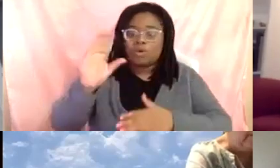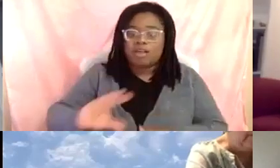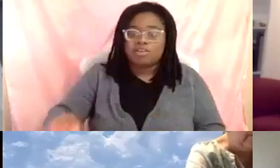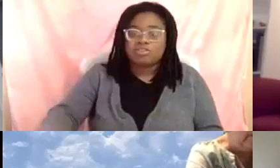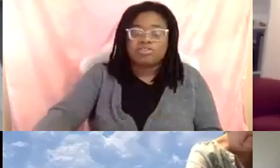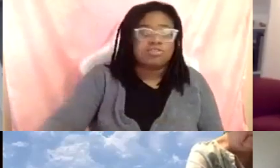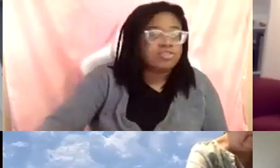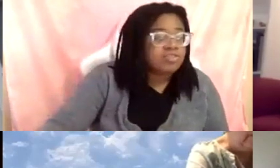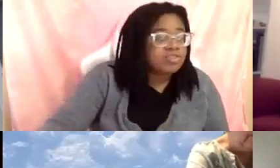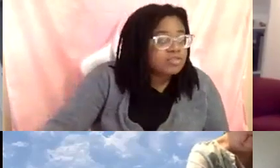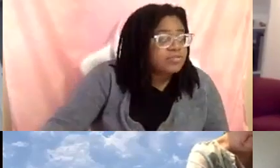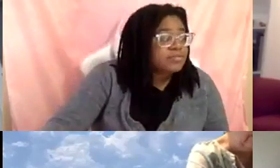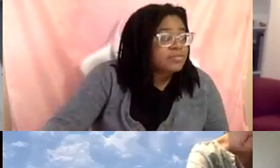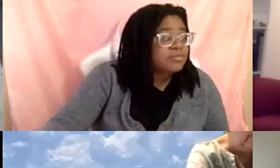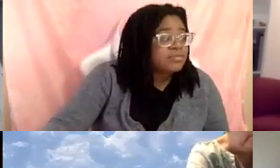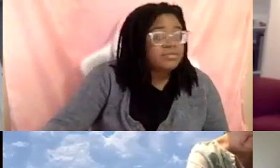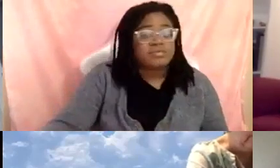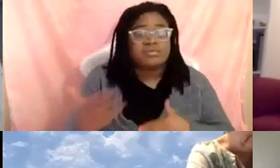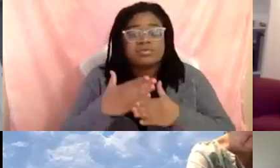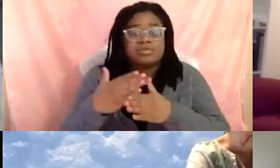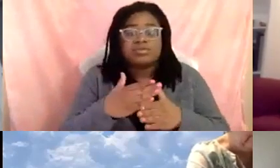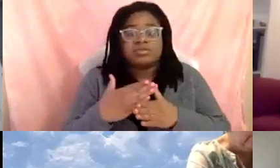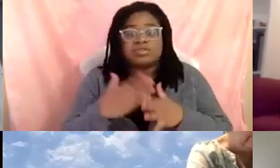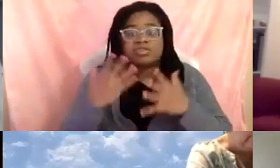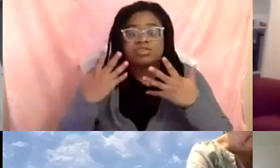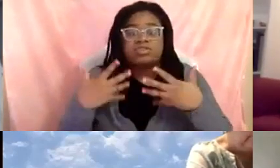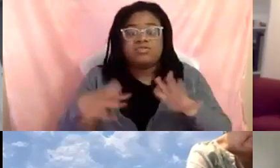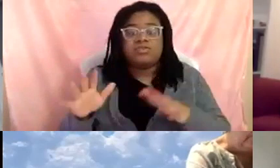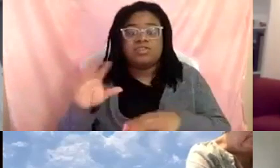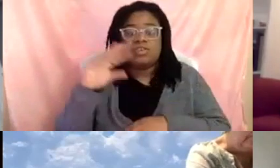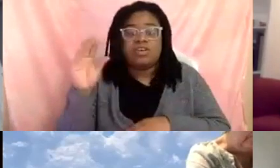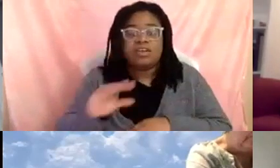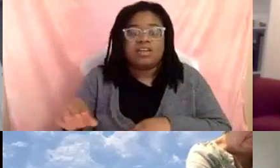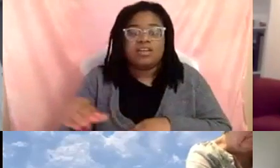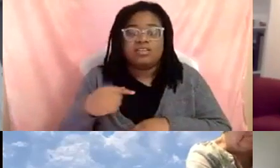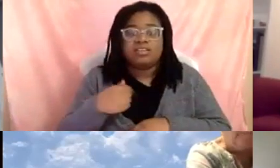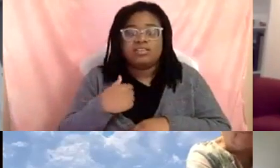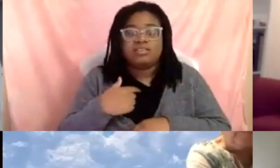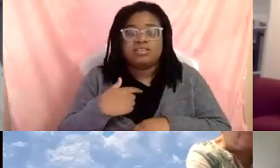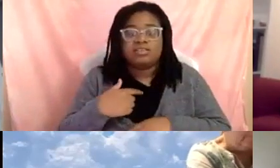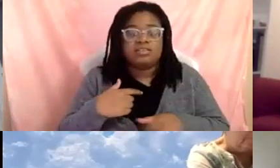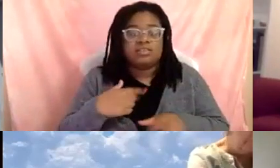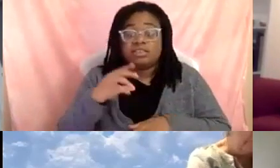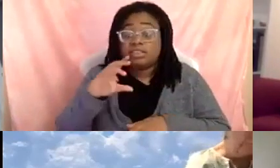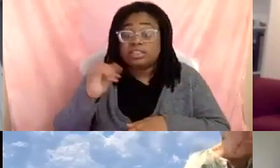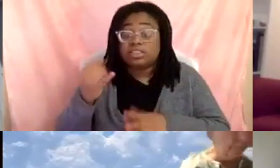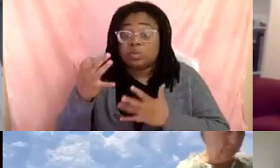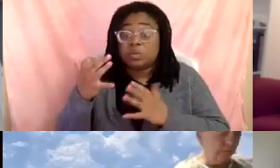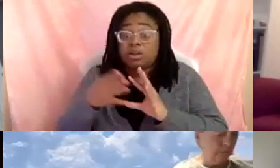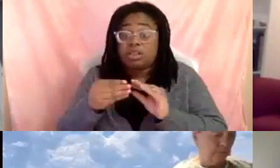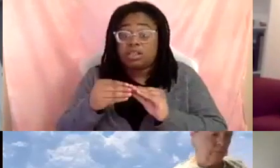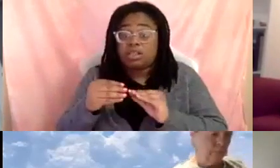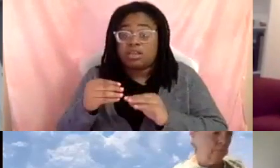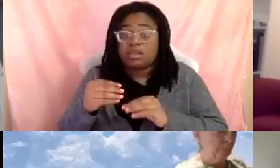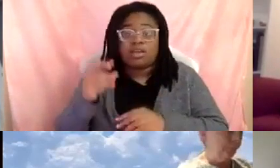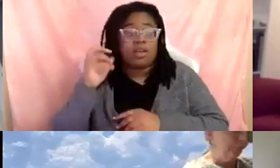your collage. Share your finished collage. Right. Oh, excuse me, CJ, would you like to do that part? So